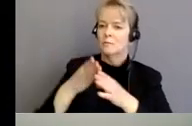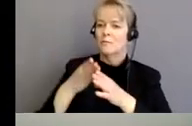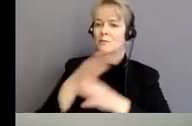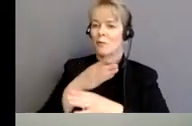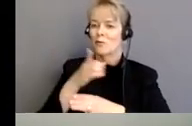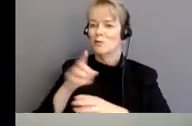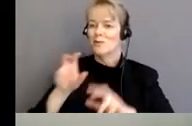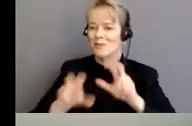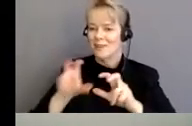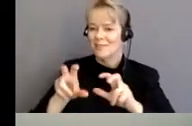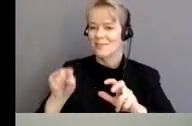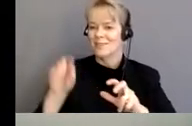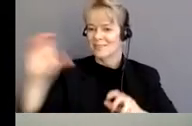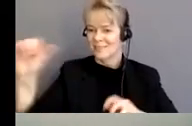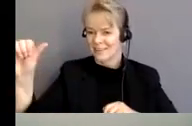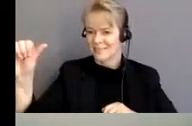checkbeforeyouinvest.ca. That's